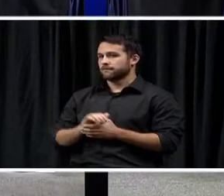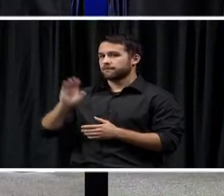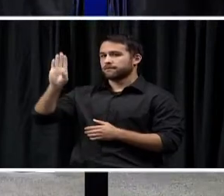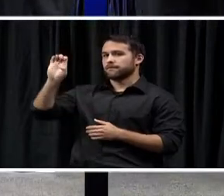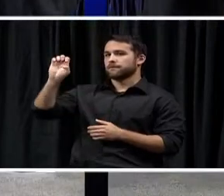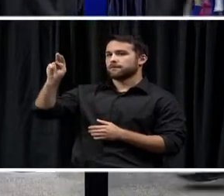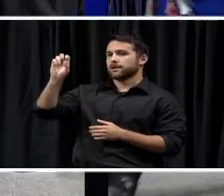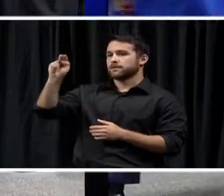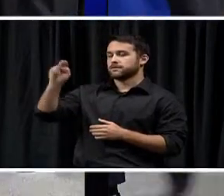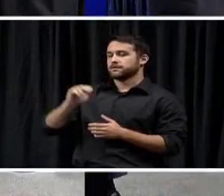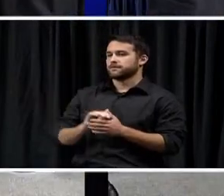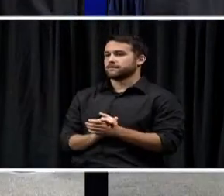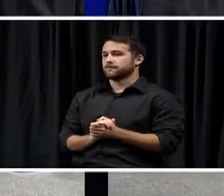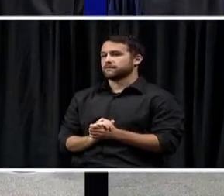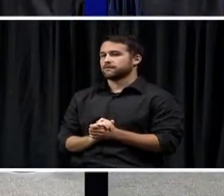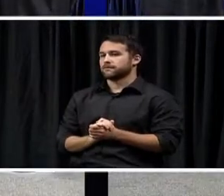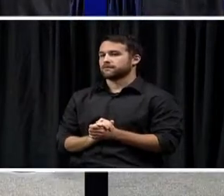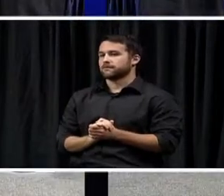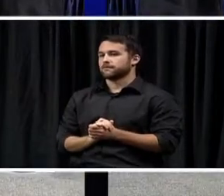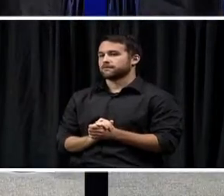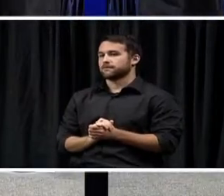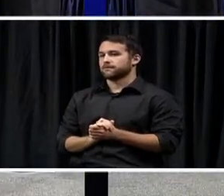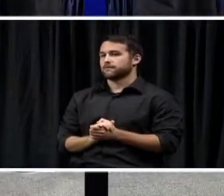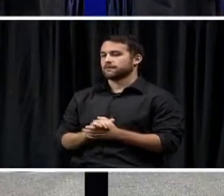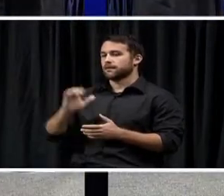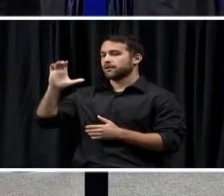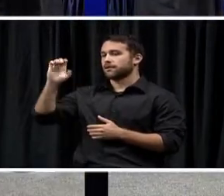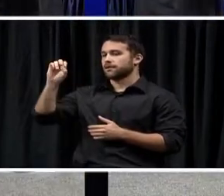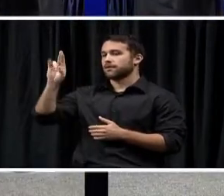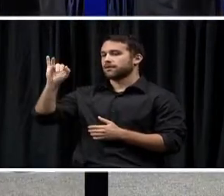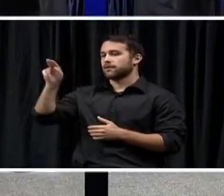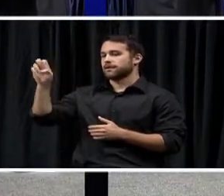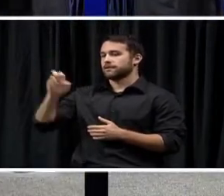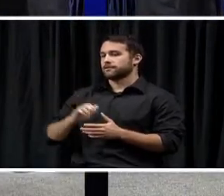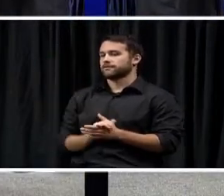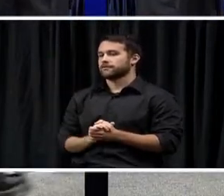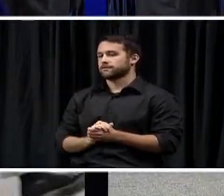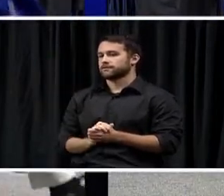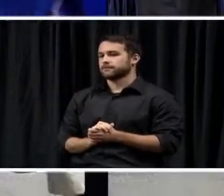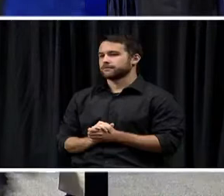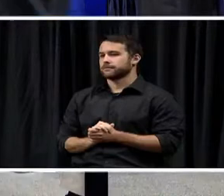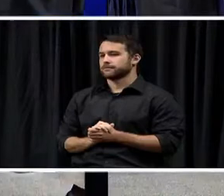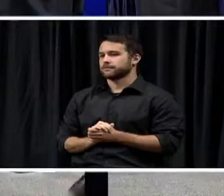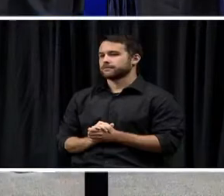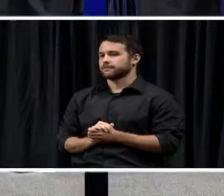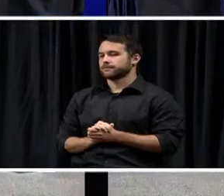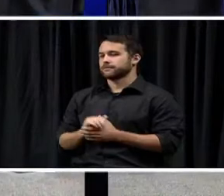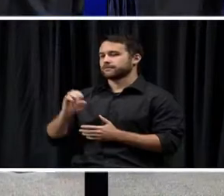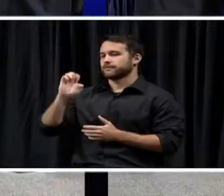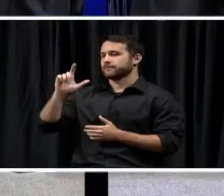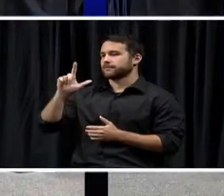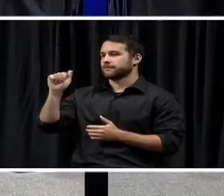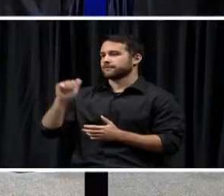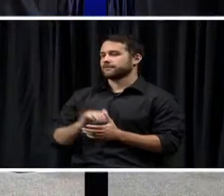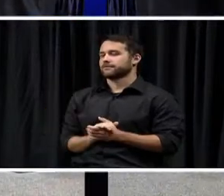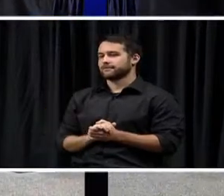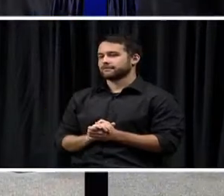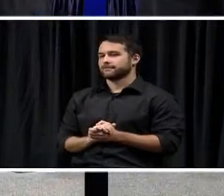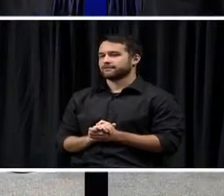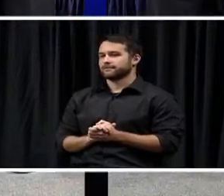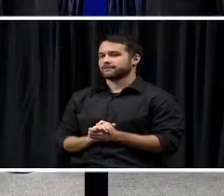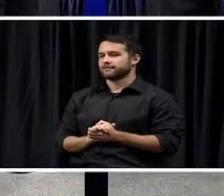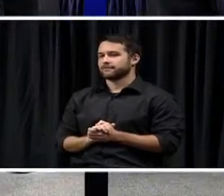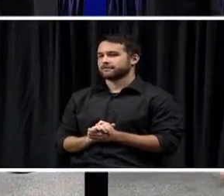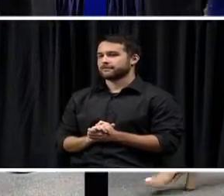Benson Cage King. Corinne Olivia King. Ella Anjali